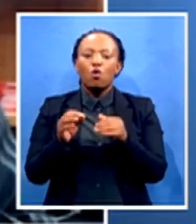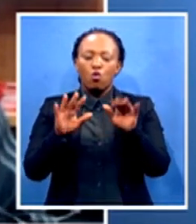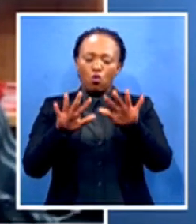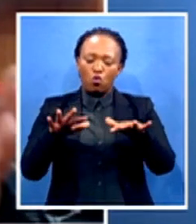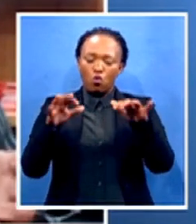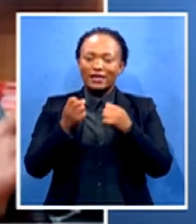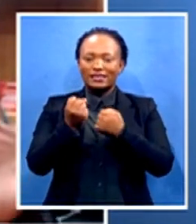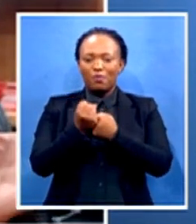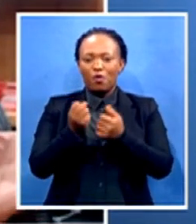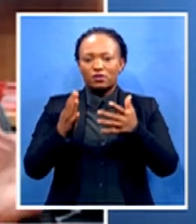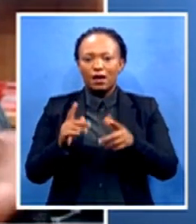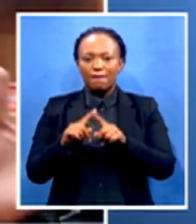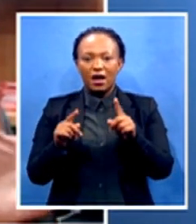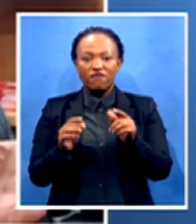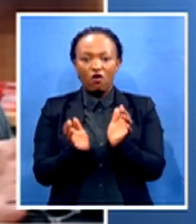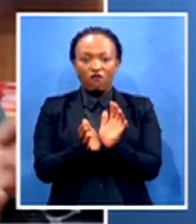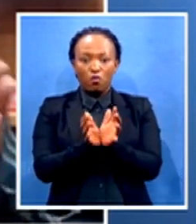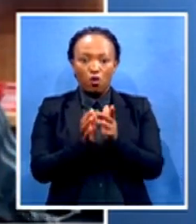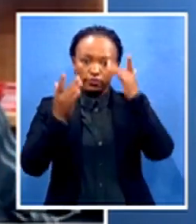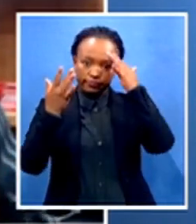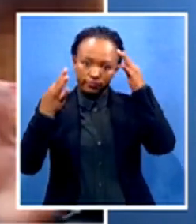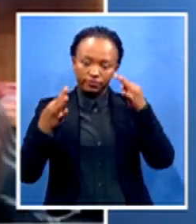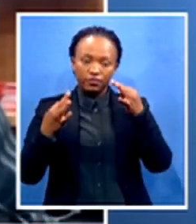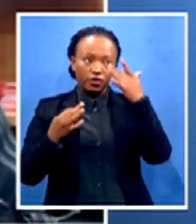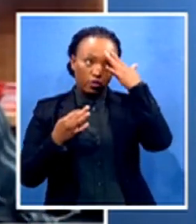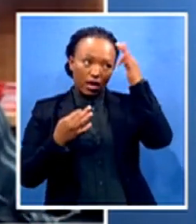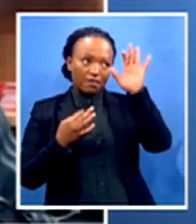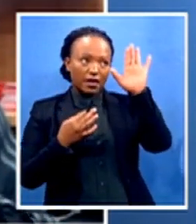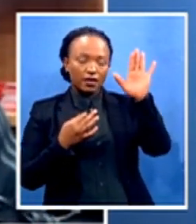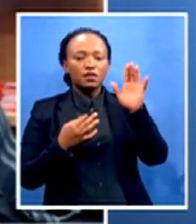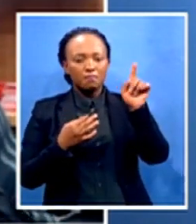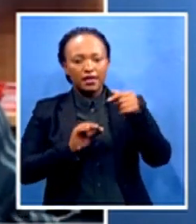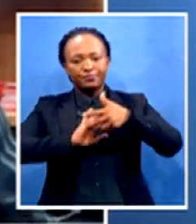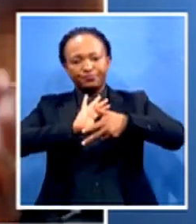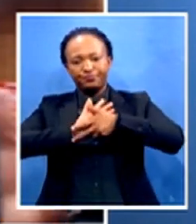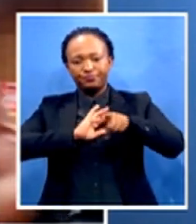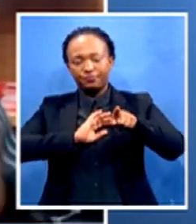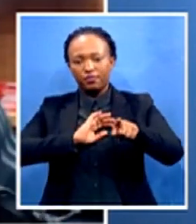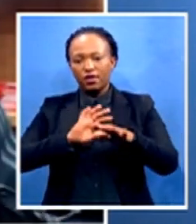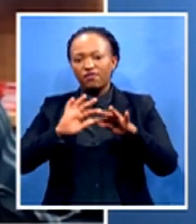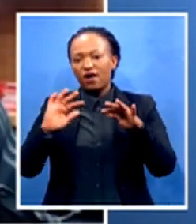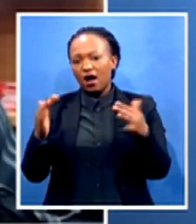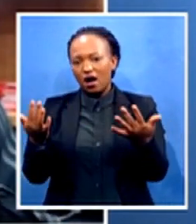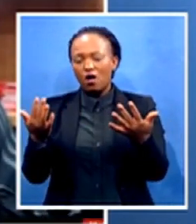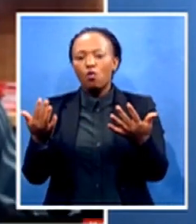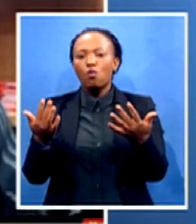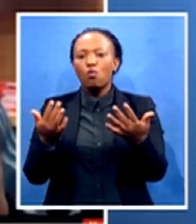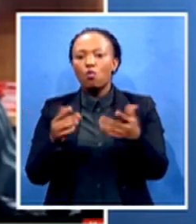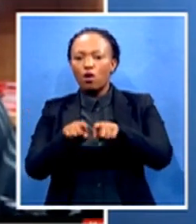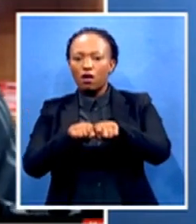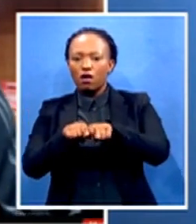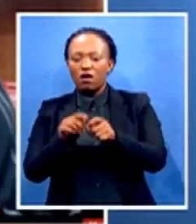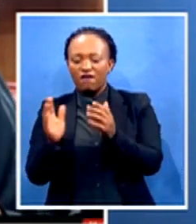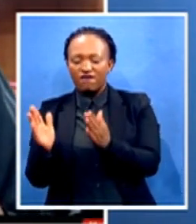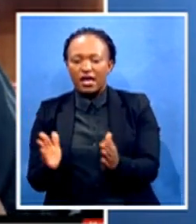decide. It's a matter of government to give us a go-ahead how to do the trial basis of phasing in the supporters step by step. Remember,